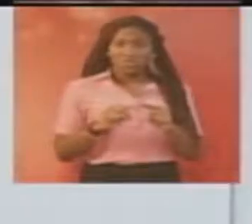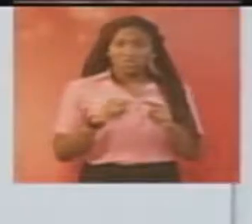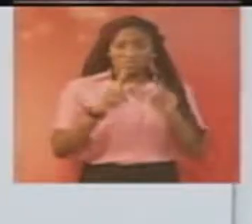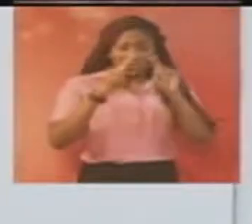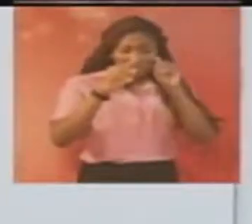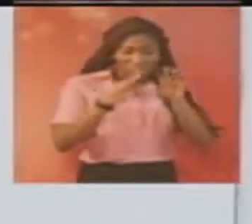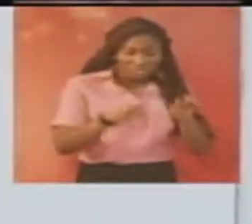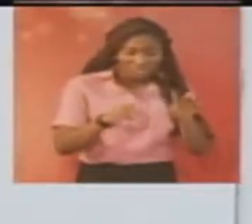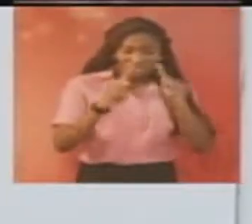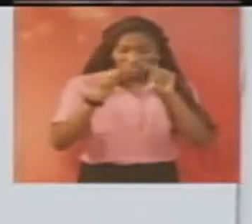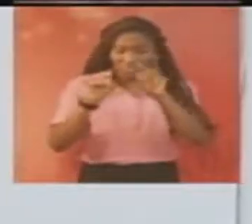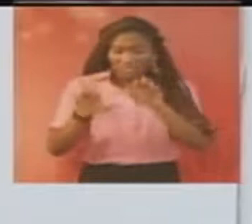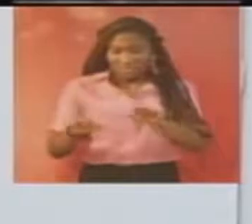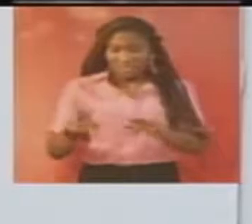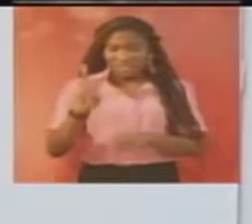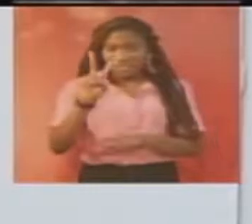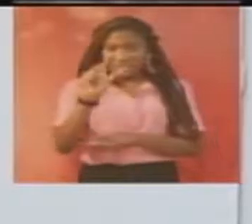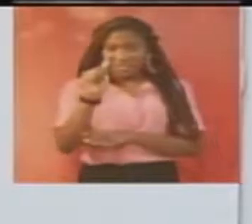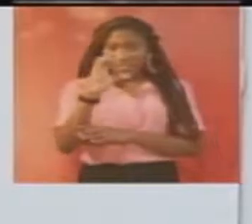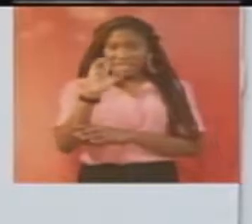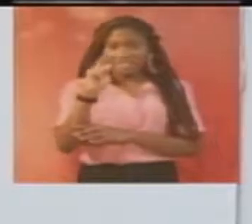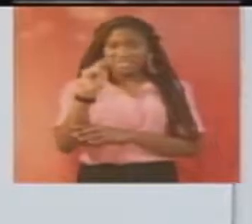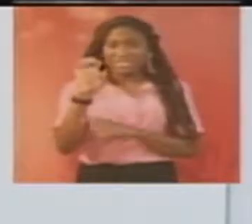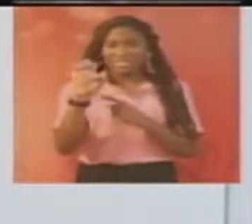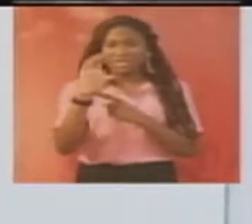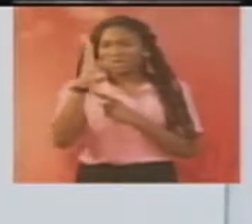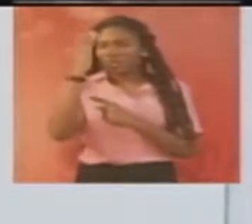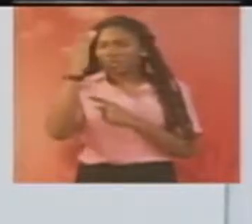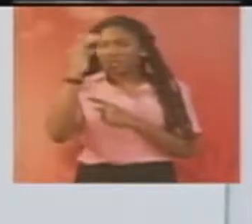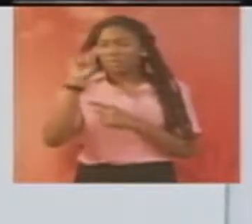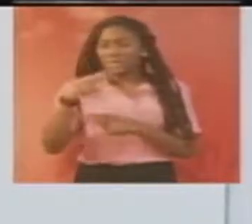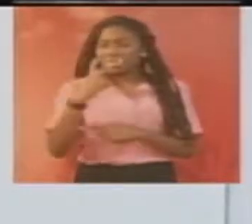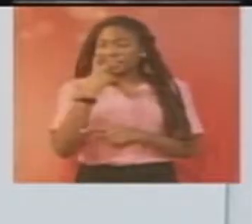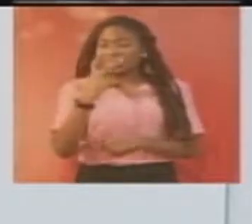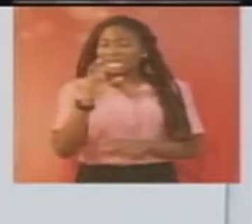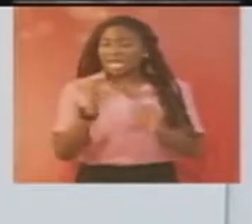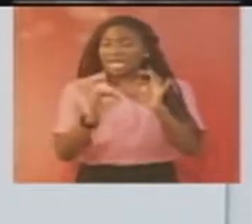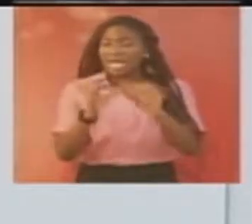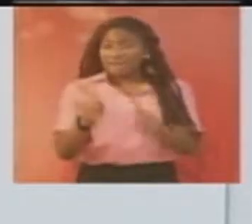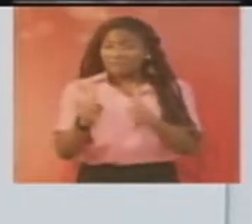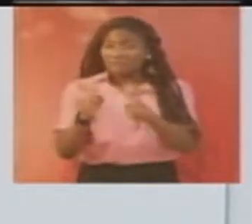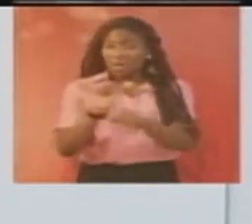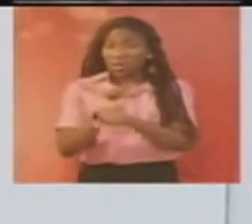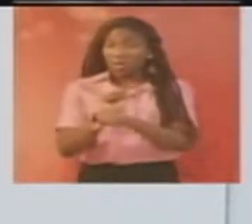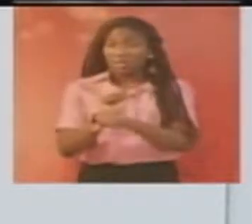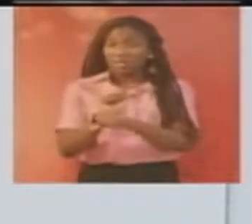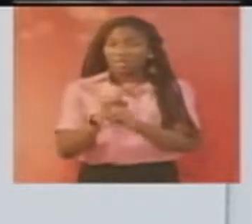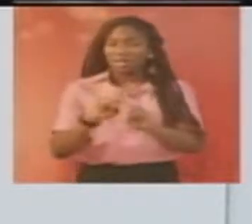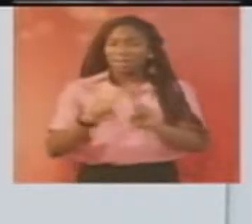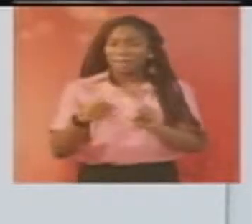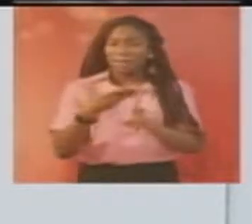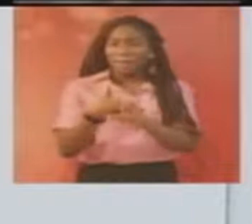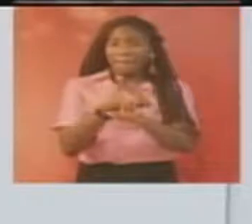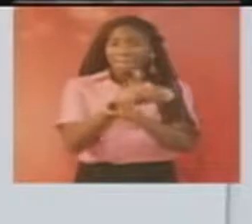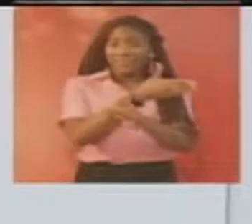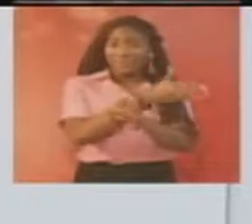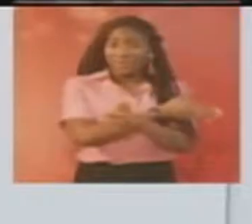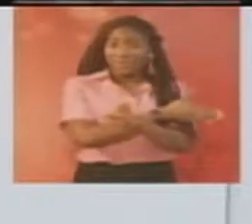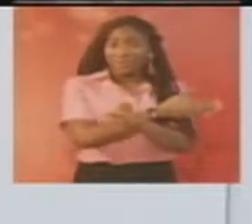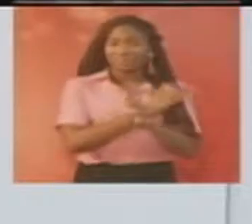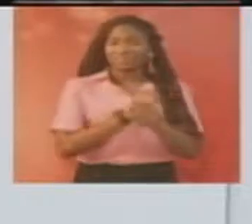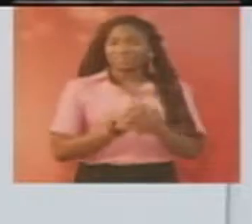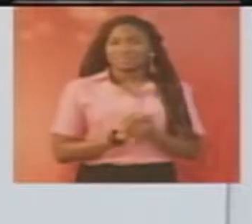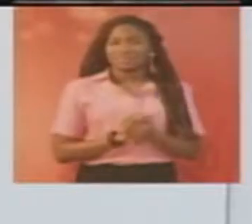purpose one reason you do them is to see if the virus works. But long before you reach these phase